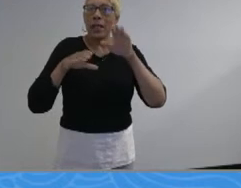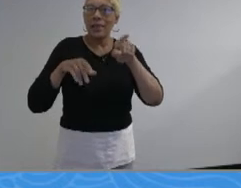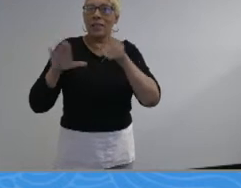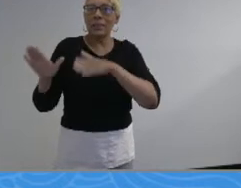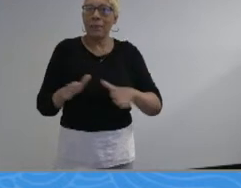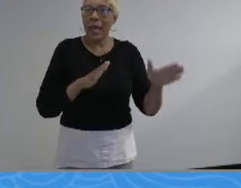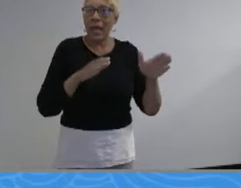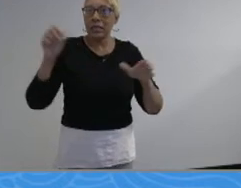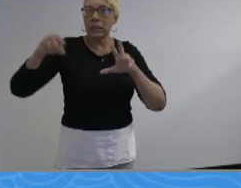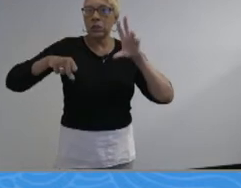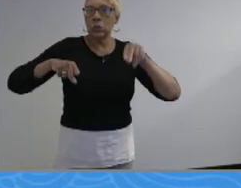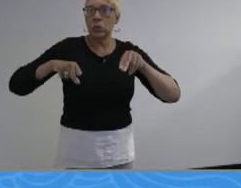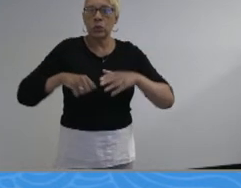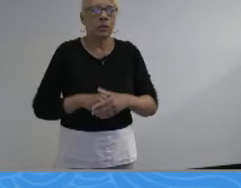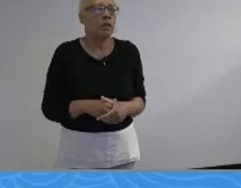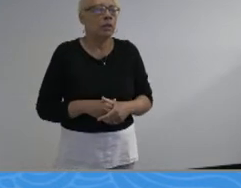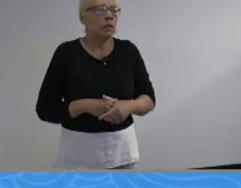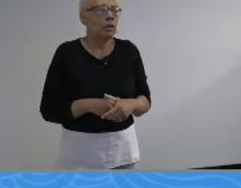please.